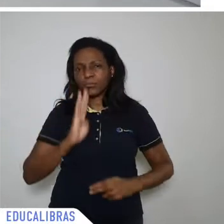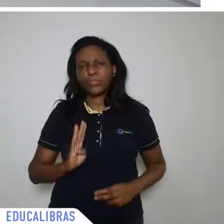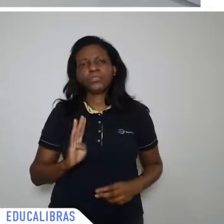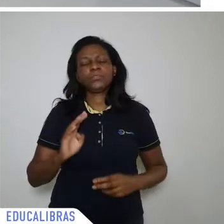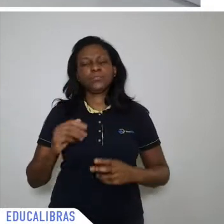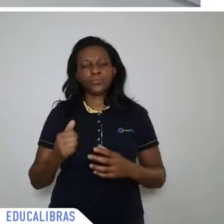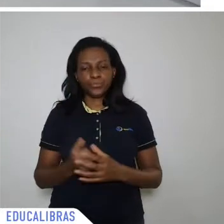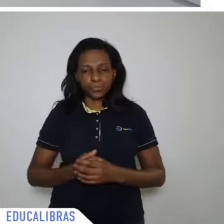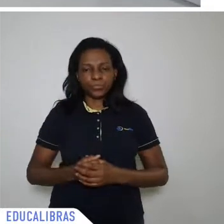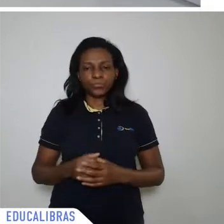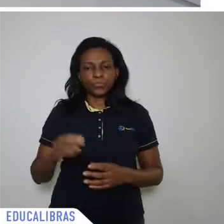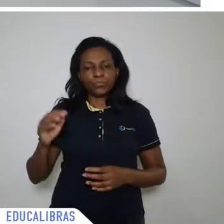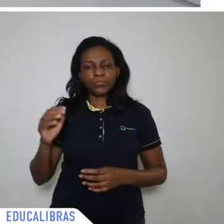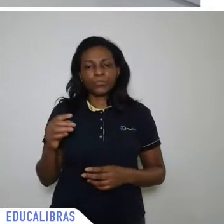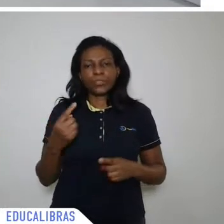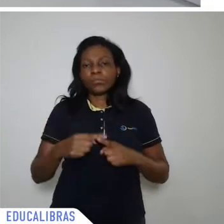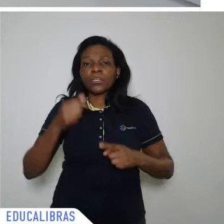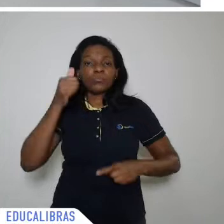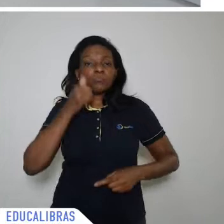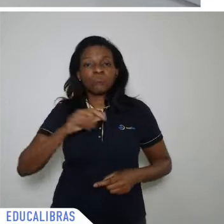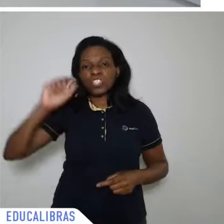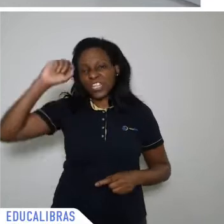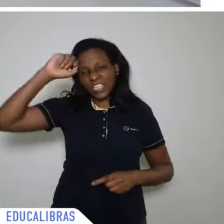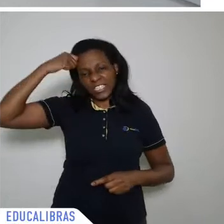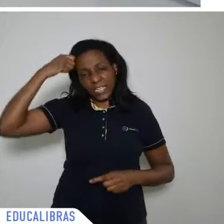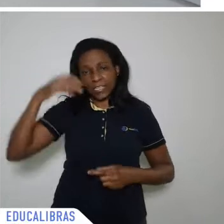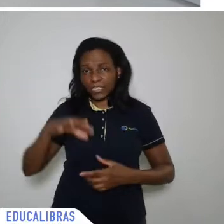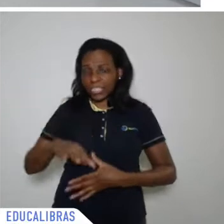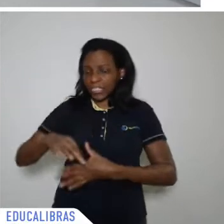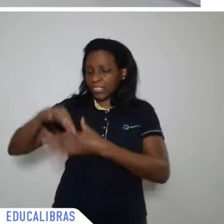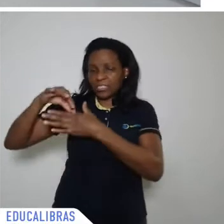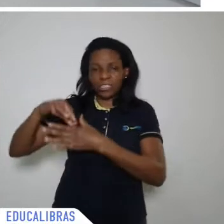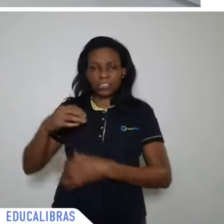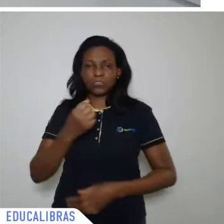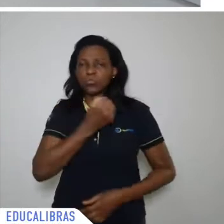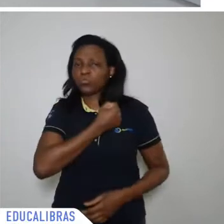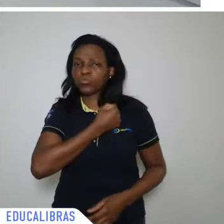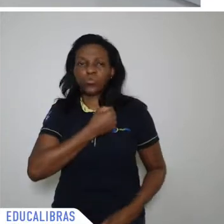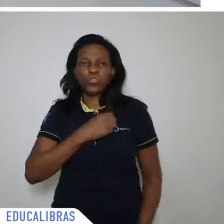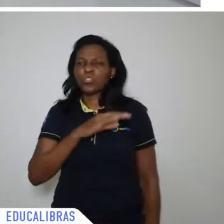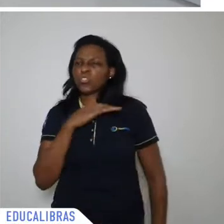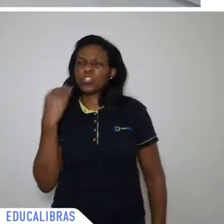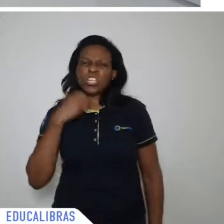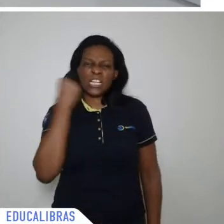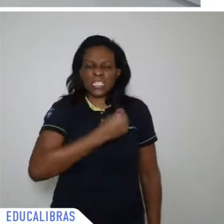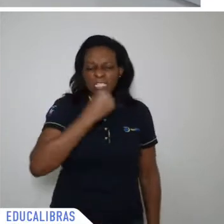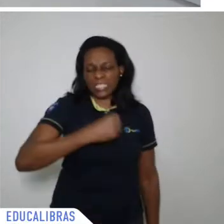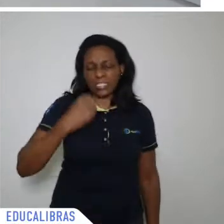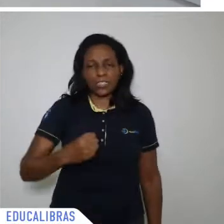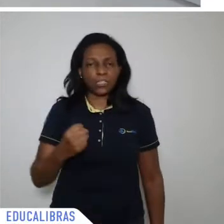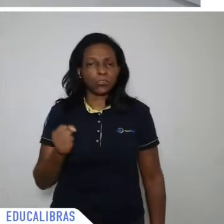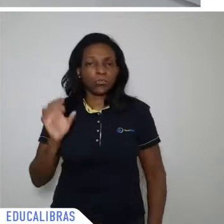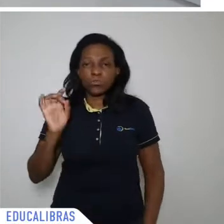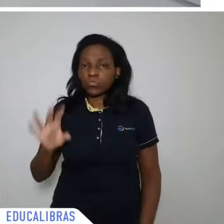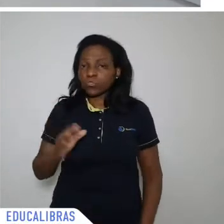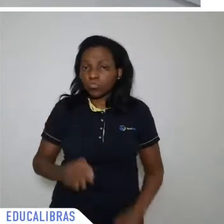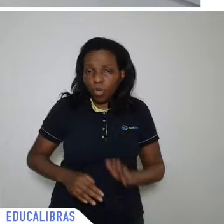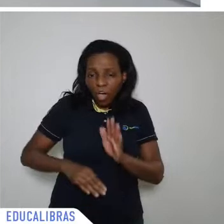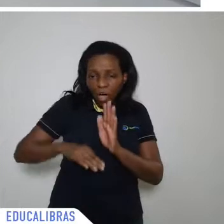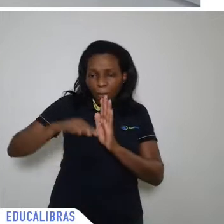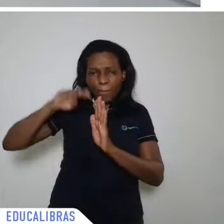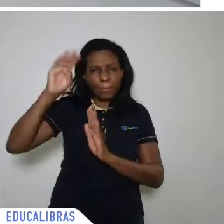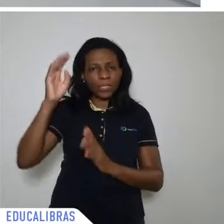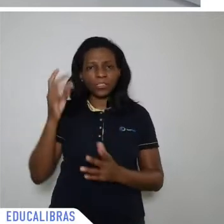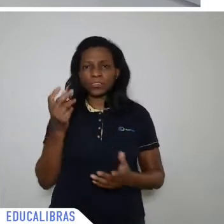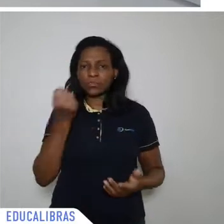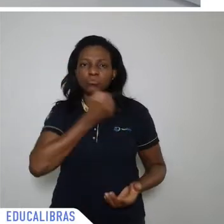Black young person is killed every 20 minutes. And feminicide numbers